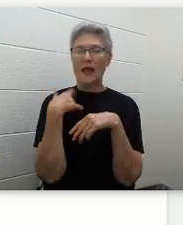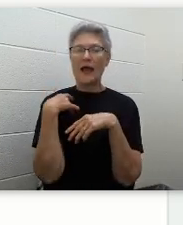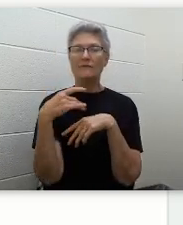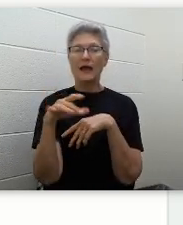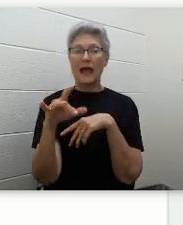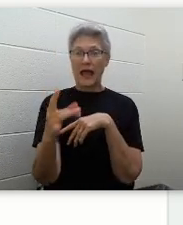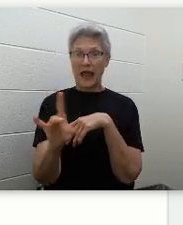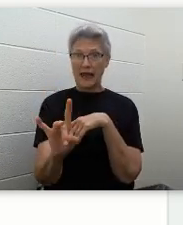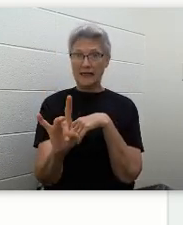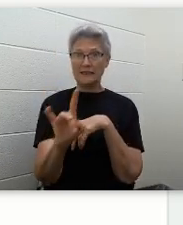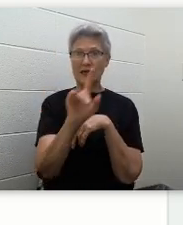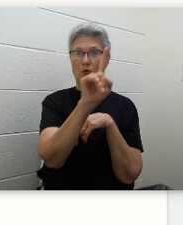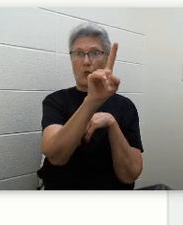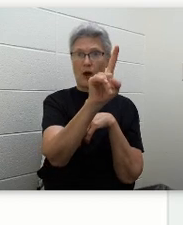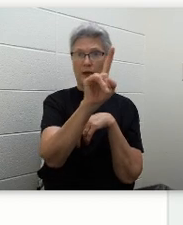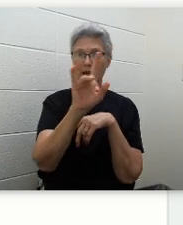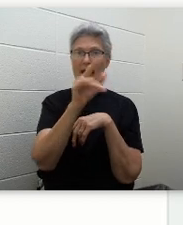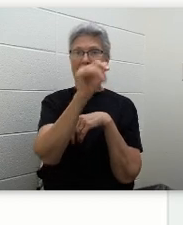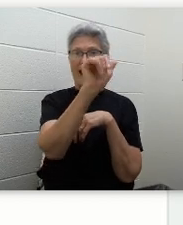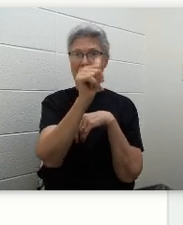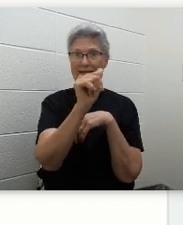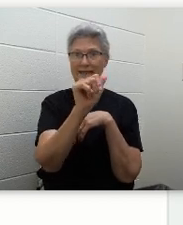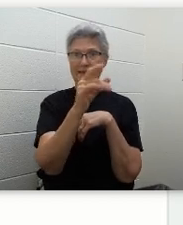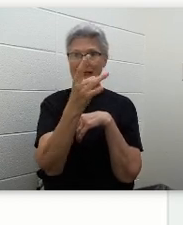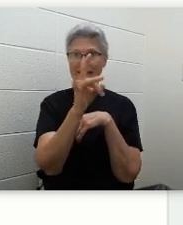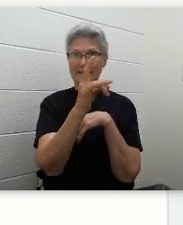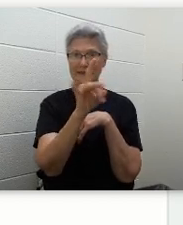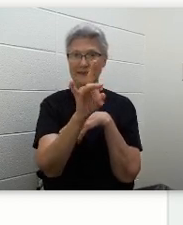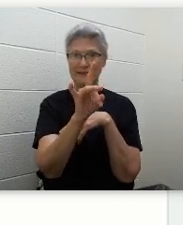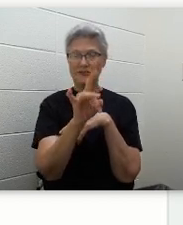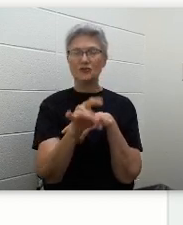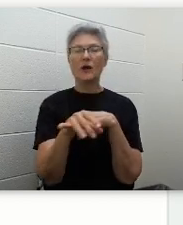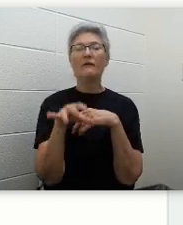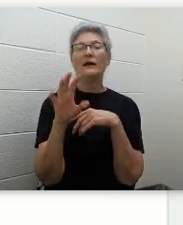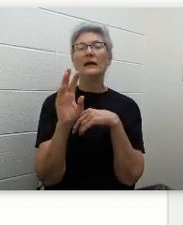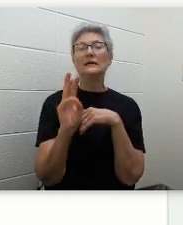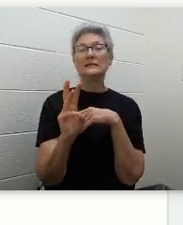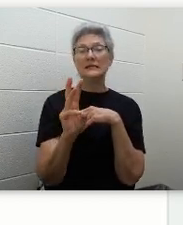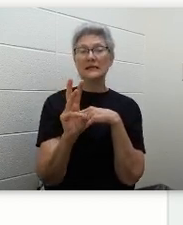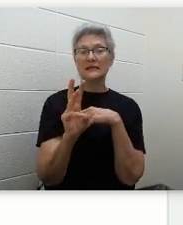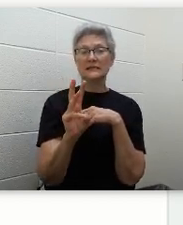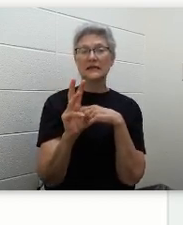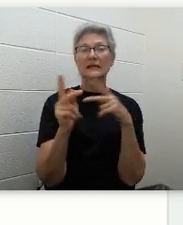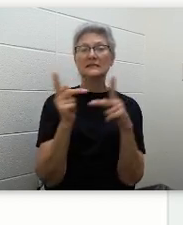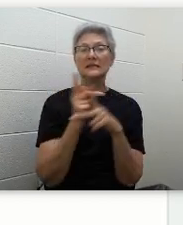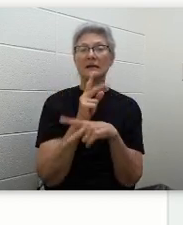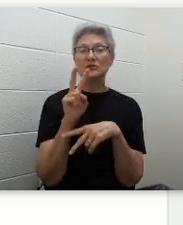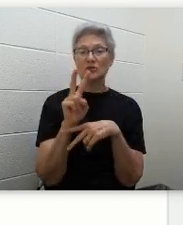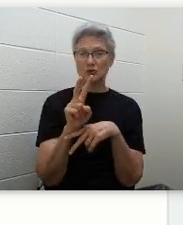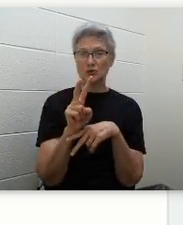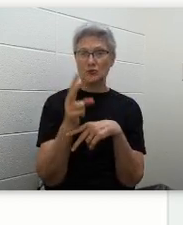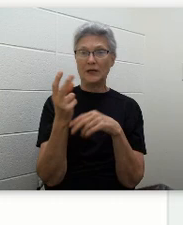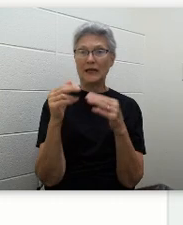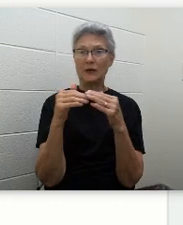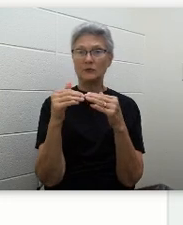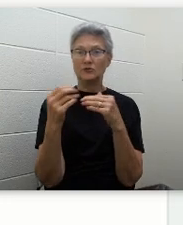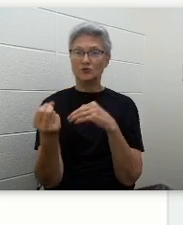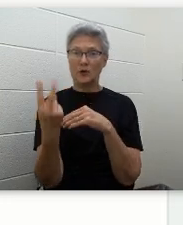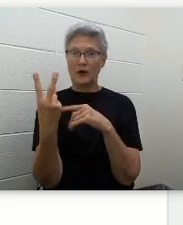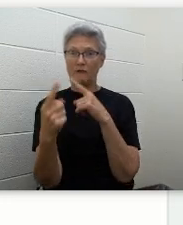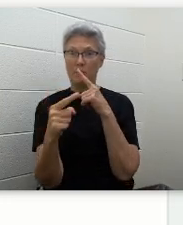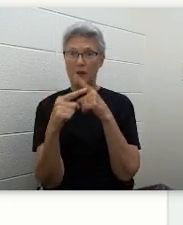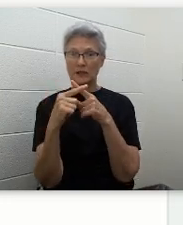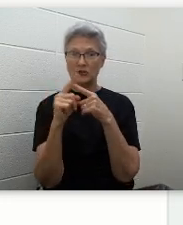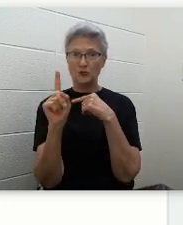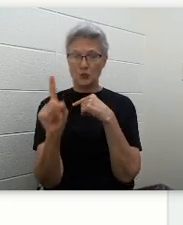6 times 2, which is 12, plus that one more. So now we have 13 tens. I'm going to go ahead and put 3 tens.